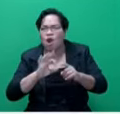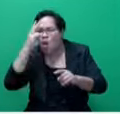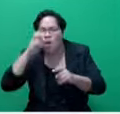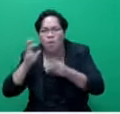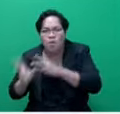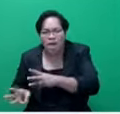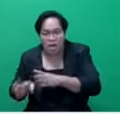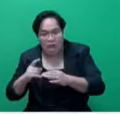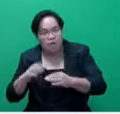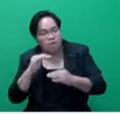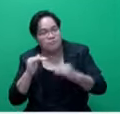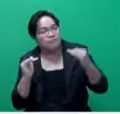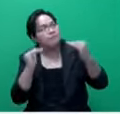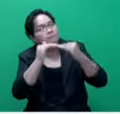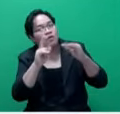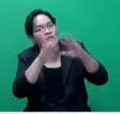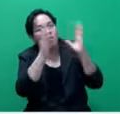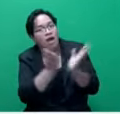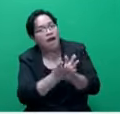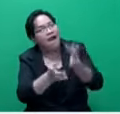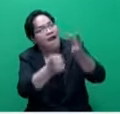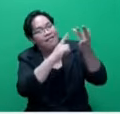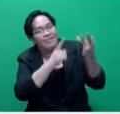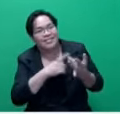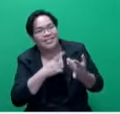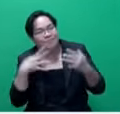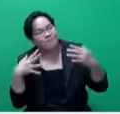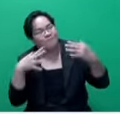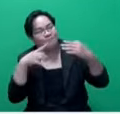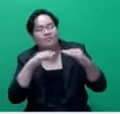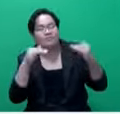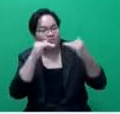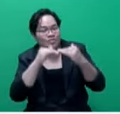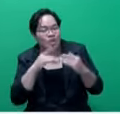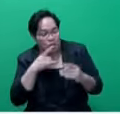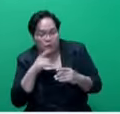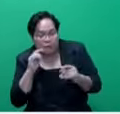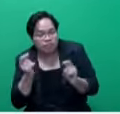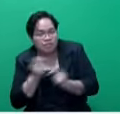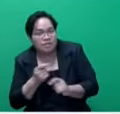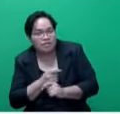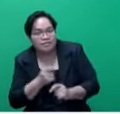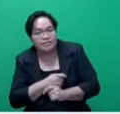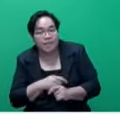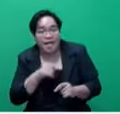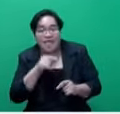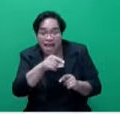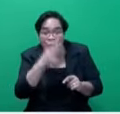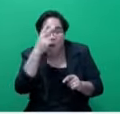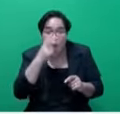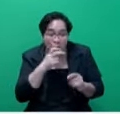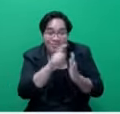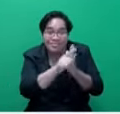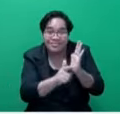based on world's best practice. The outdated general provisions of the Town Planning Act will be replaced with